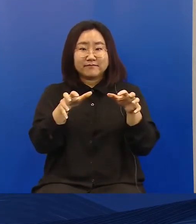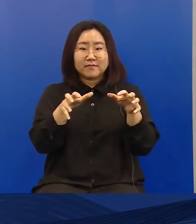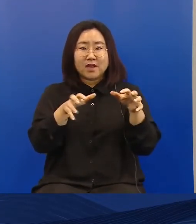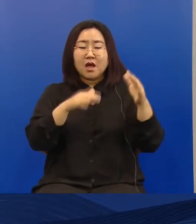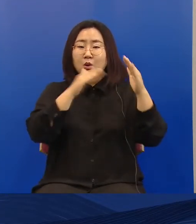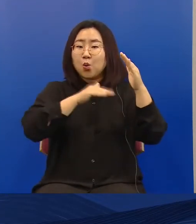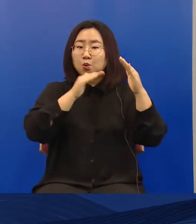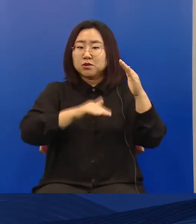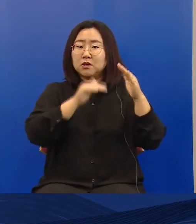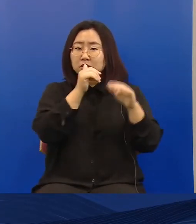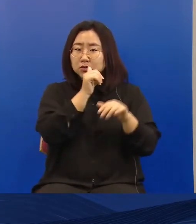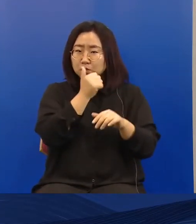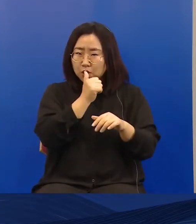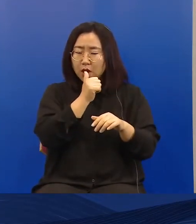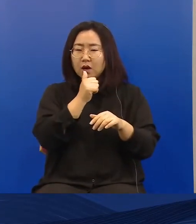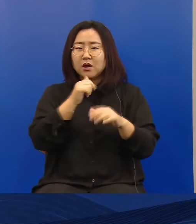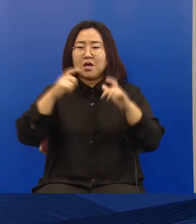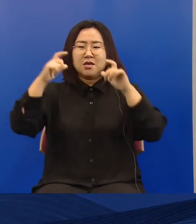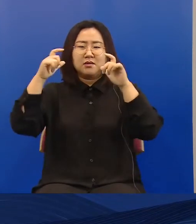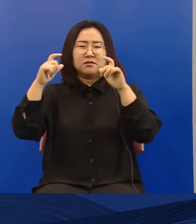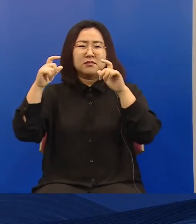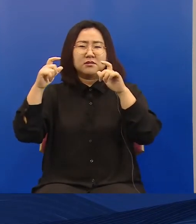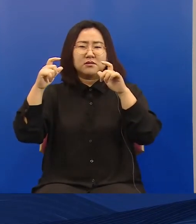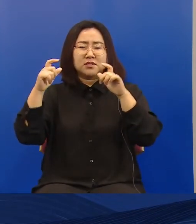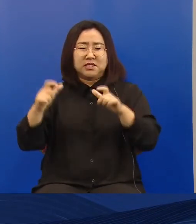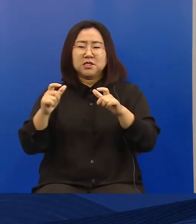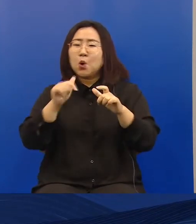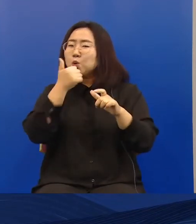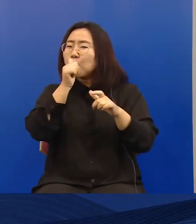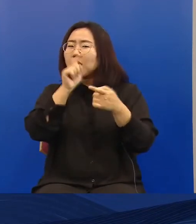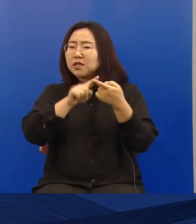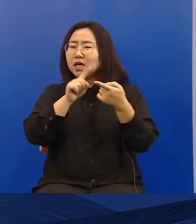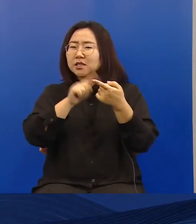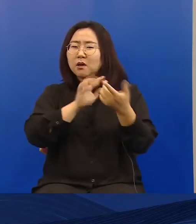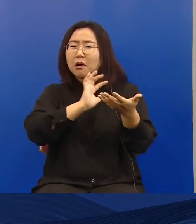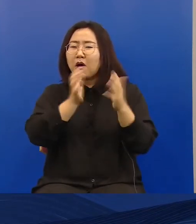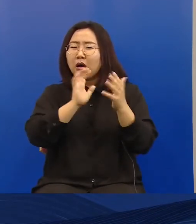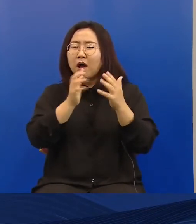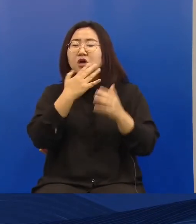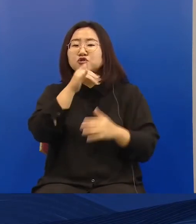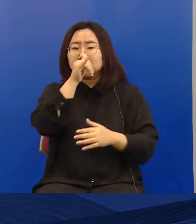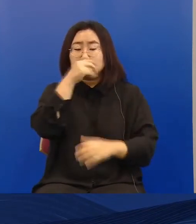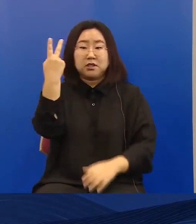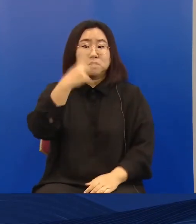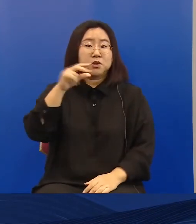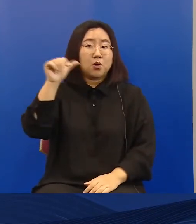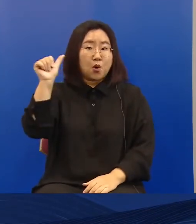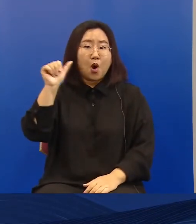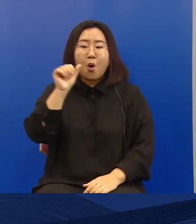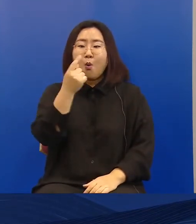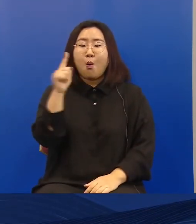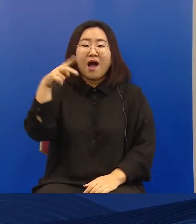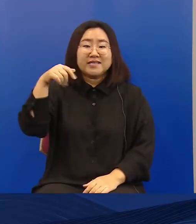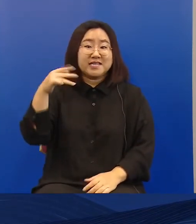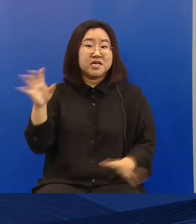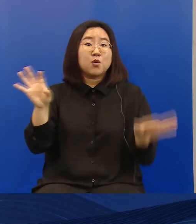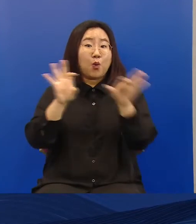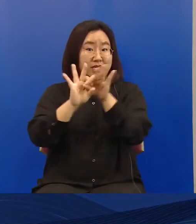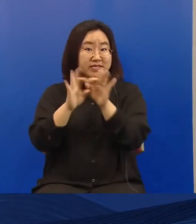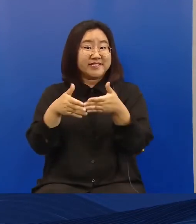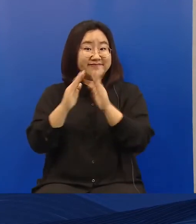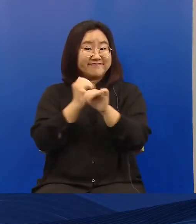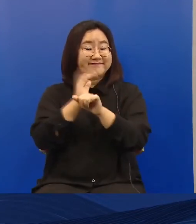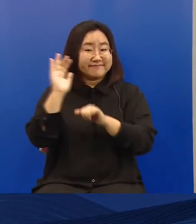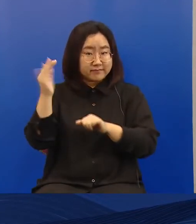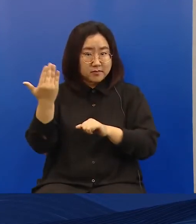service interpretation or community interpreting. And then in 2005, we saw the establishment of WASLI, which also, I think, pointed